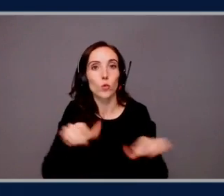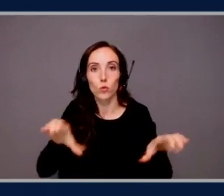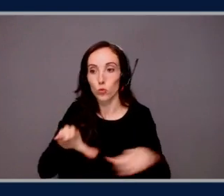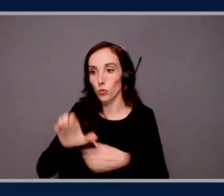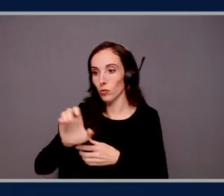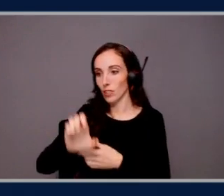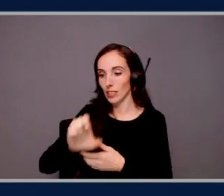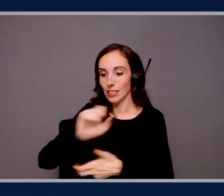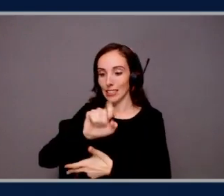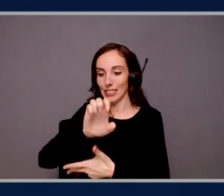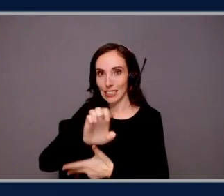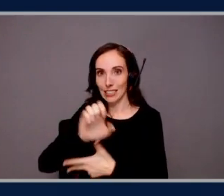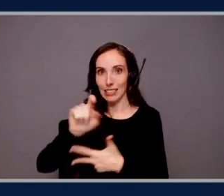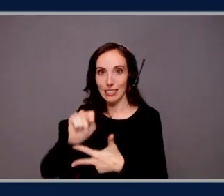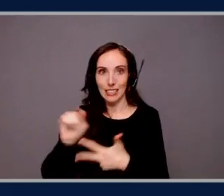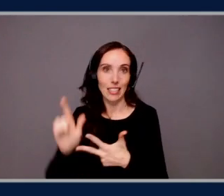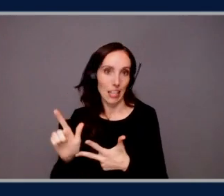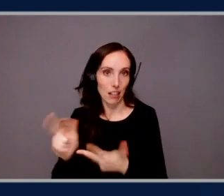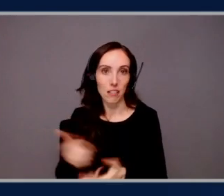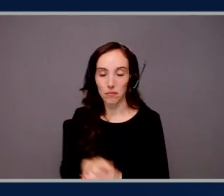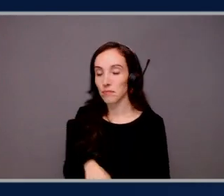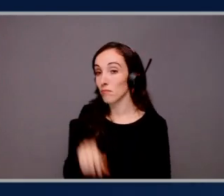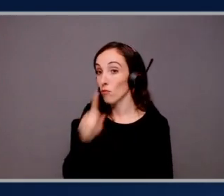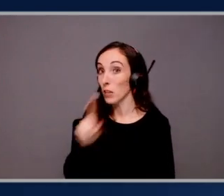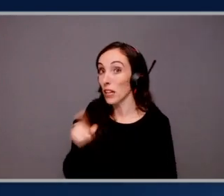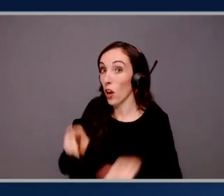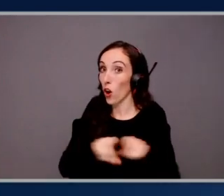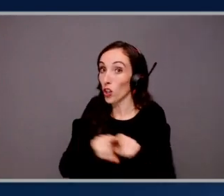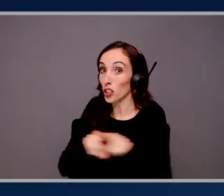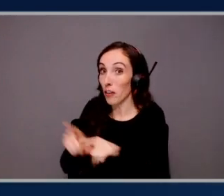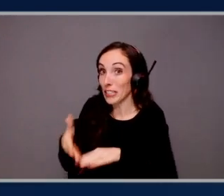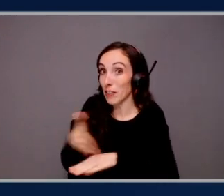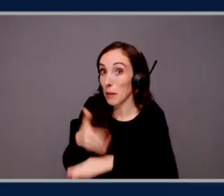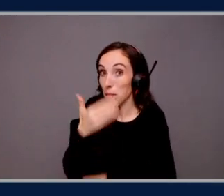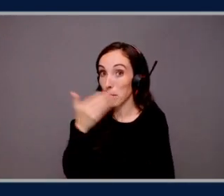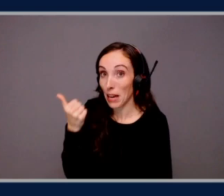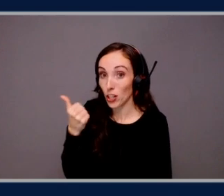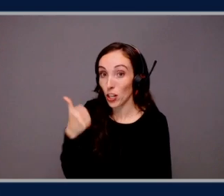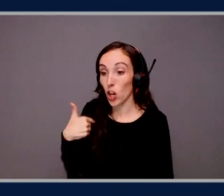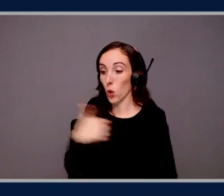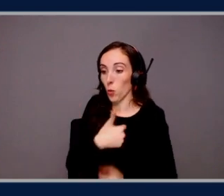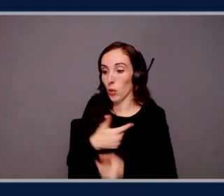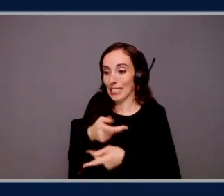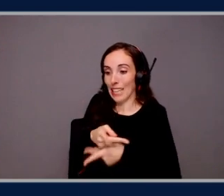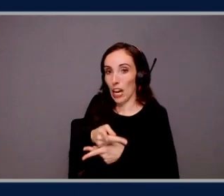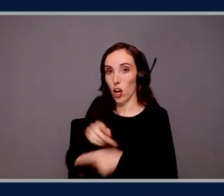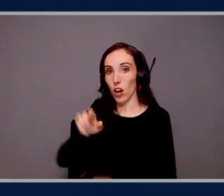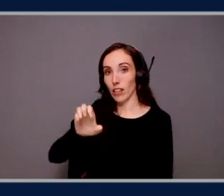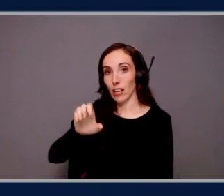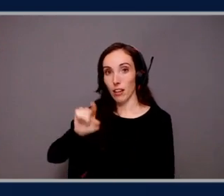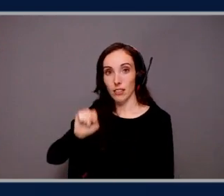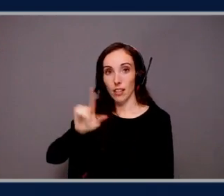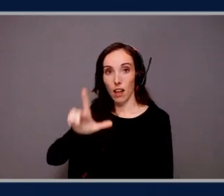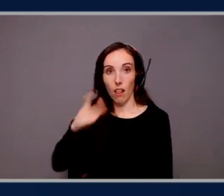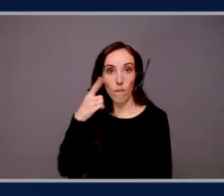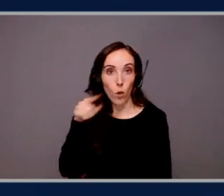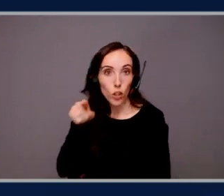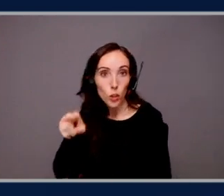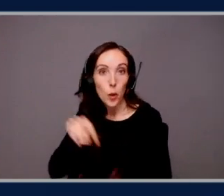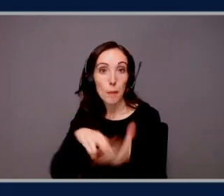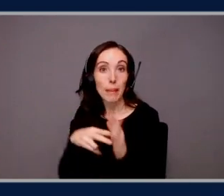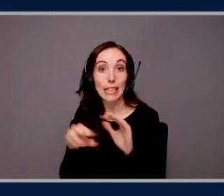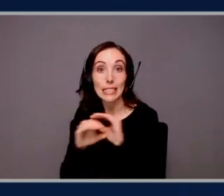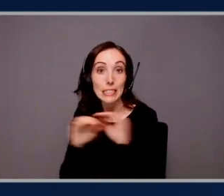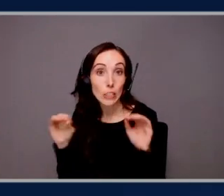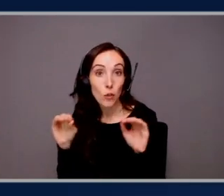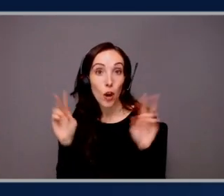another. Actually, it's even better than that. So we take care of the ETL for you, so you don't have to do it. So the zero means you don't have to worry about